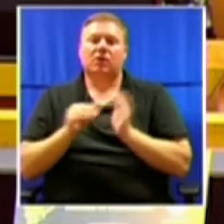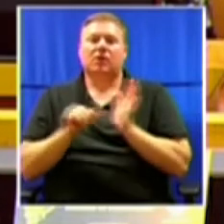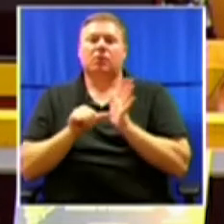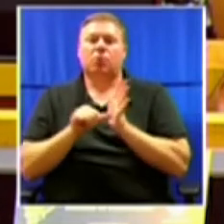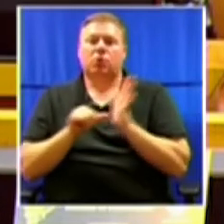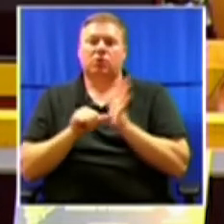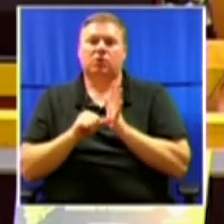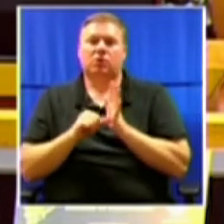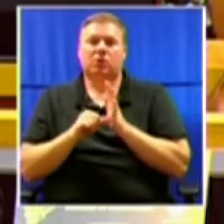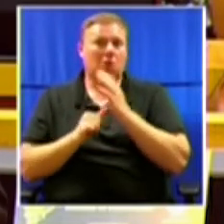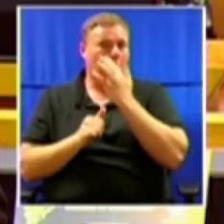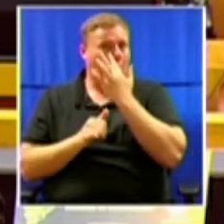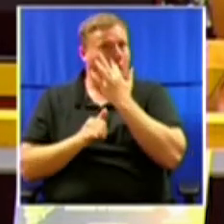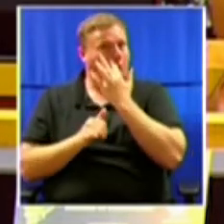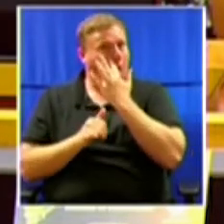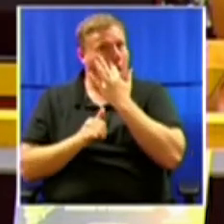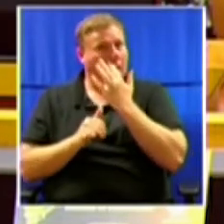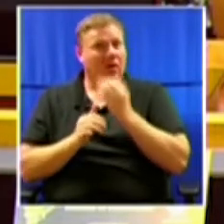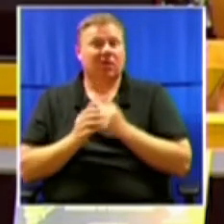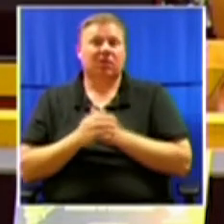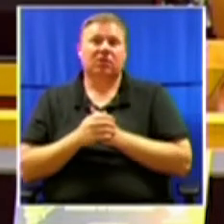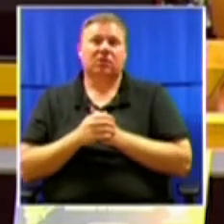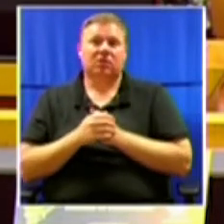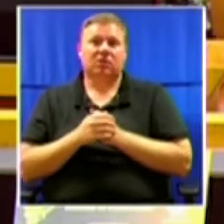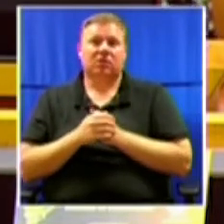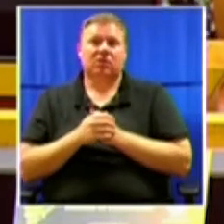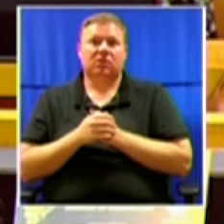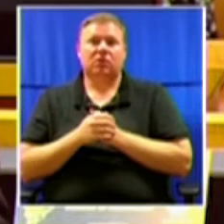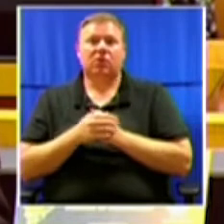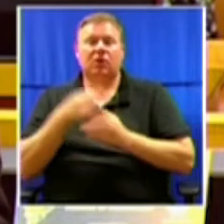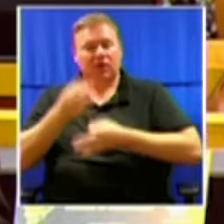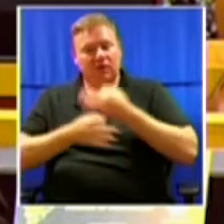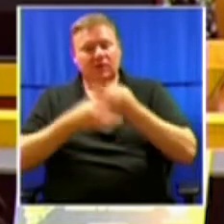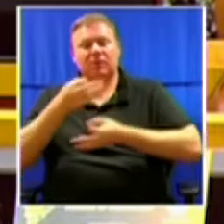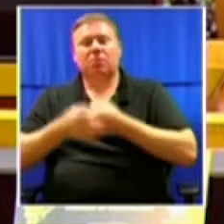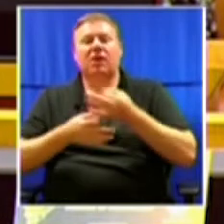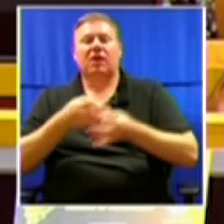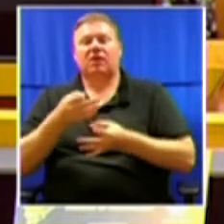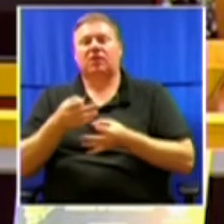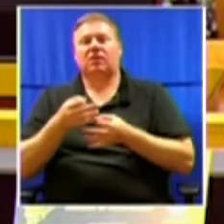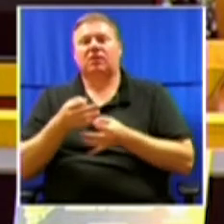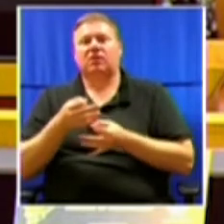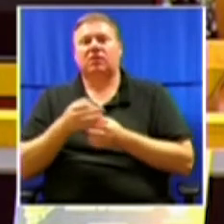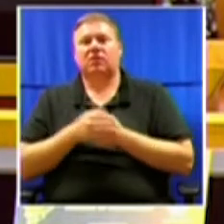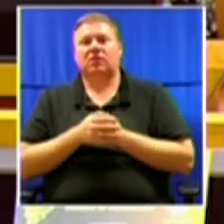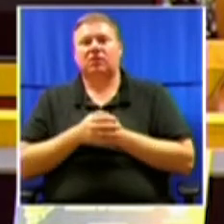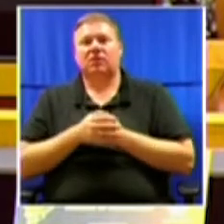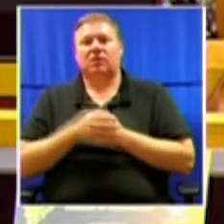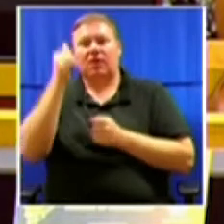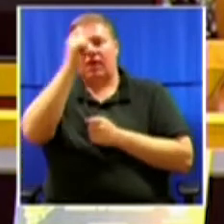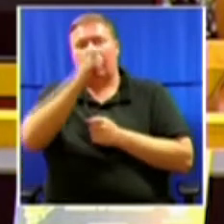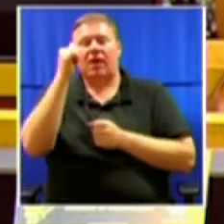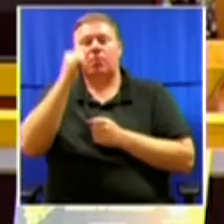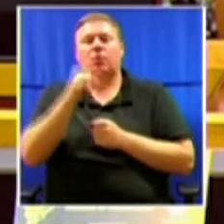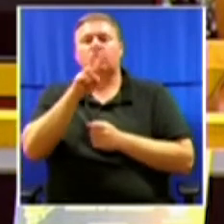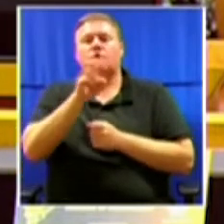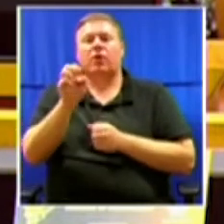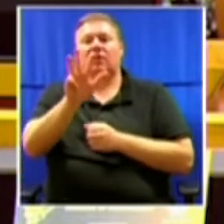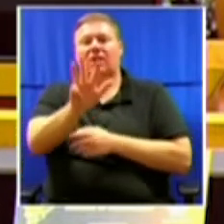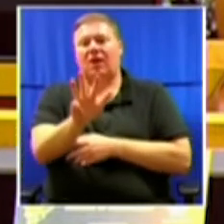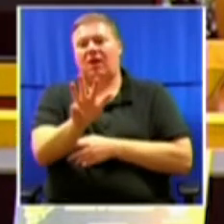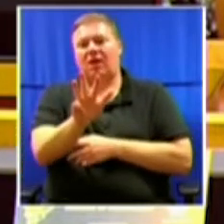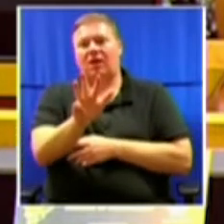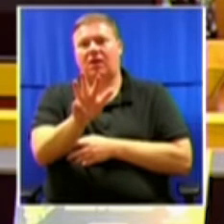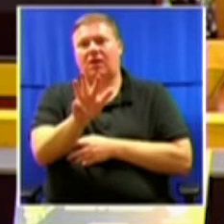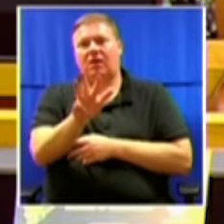the House in confidence that there was in April 2009